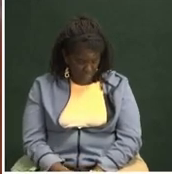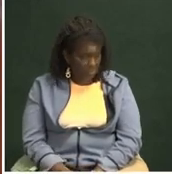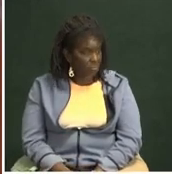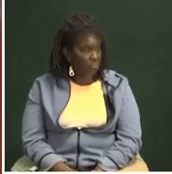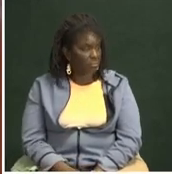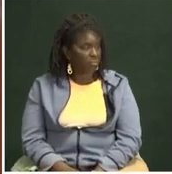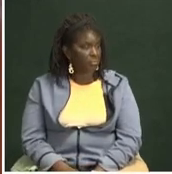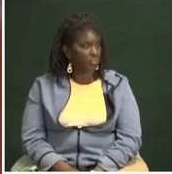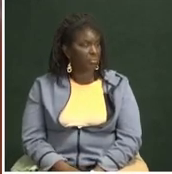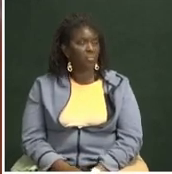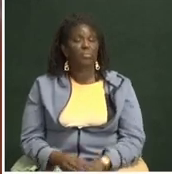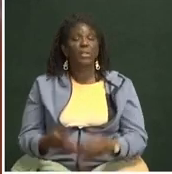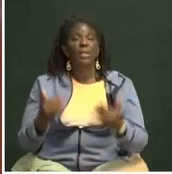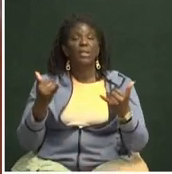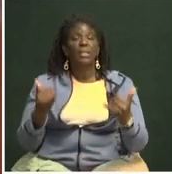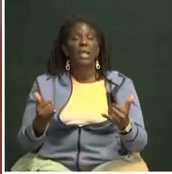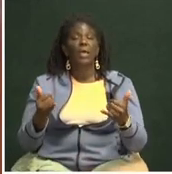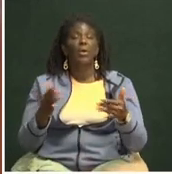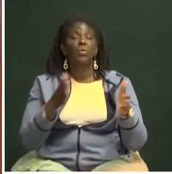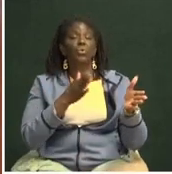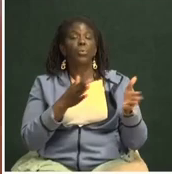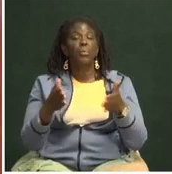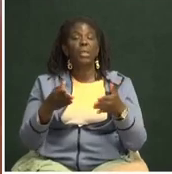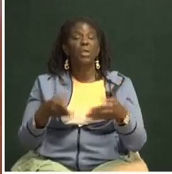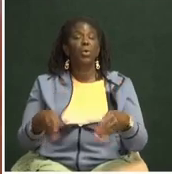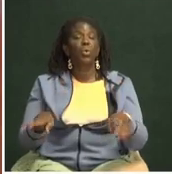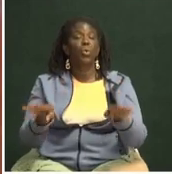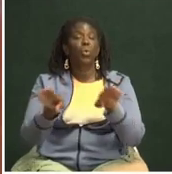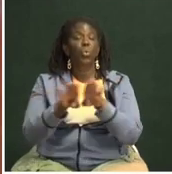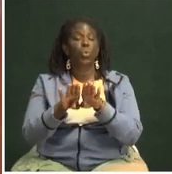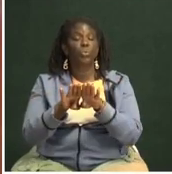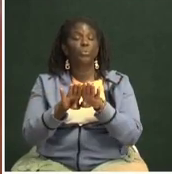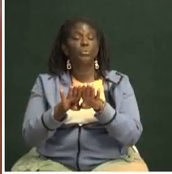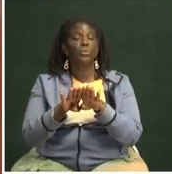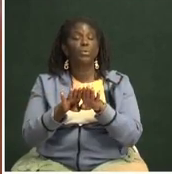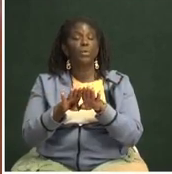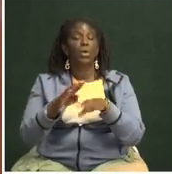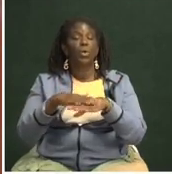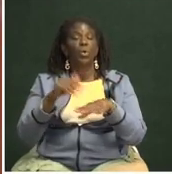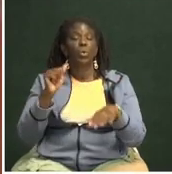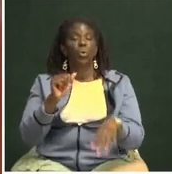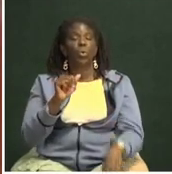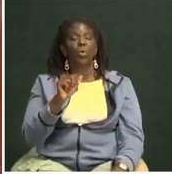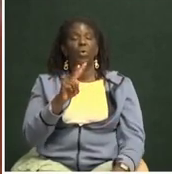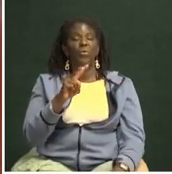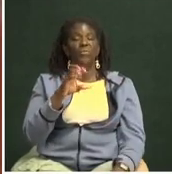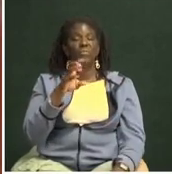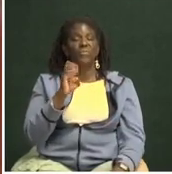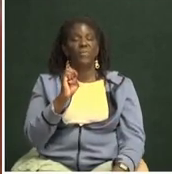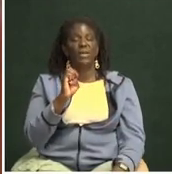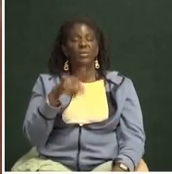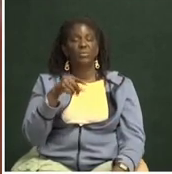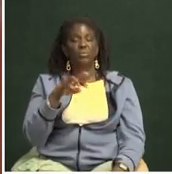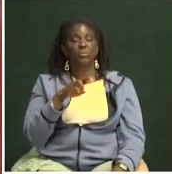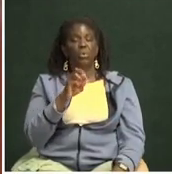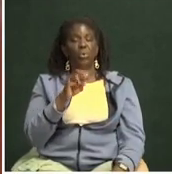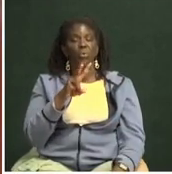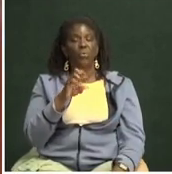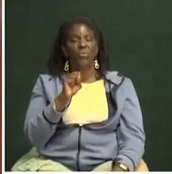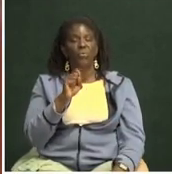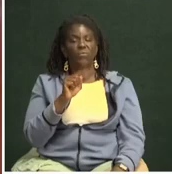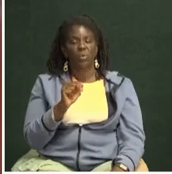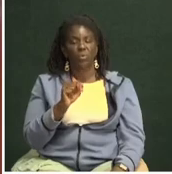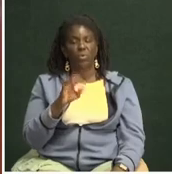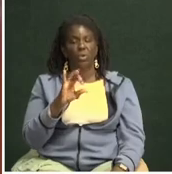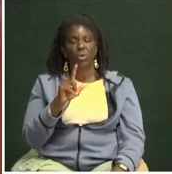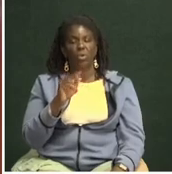And now, in preparation for closing of our ceremony, I'd like to call it Vice Provost Clarkson. This has been